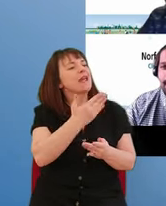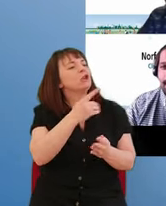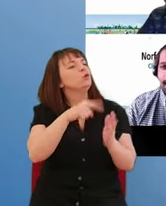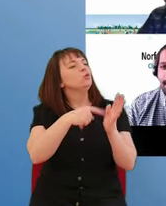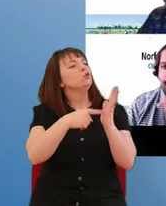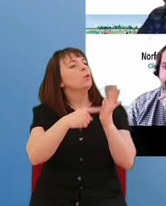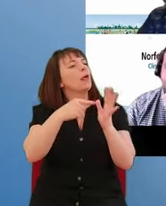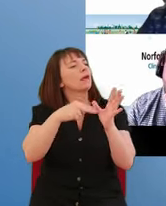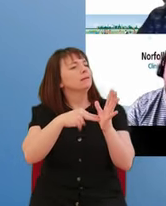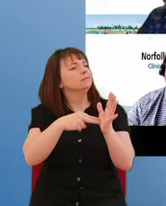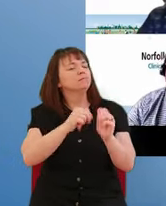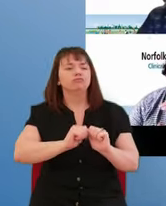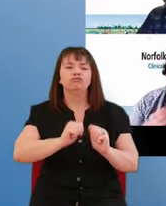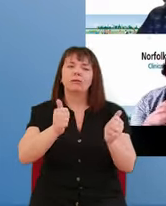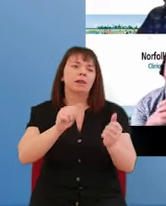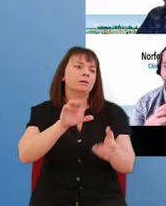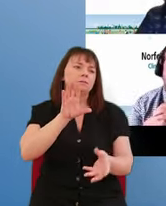Kathy.